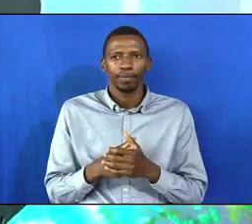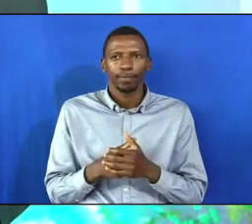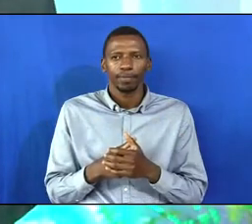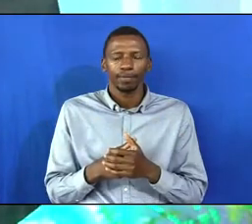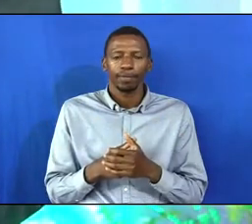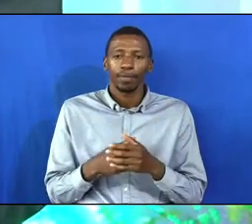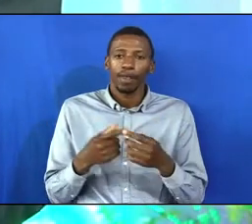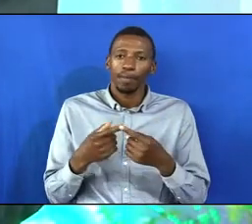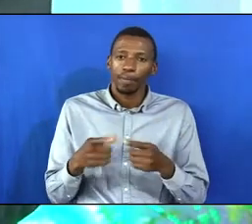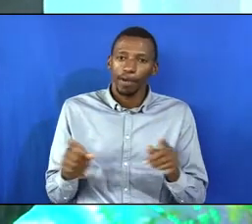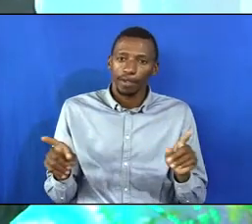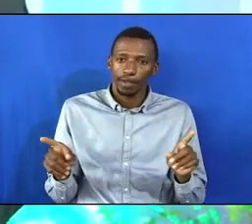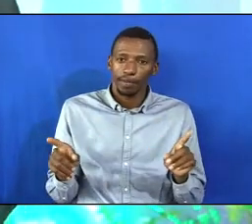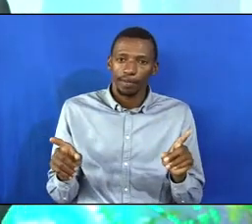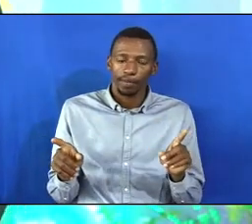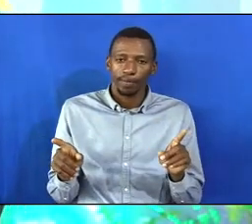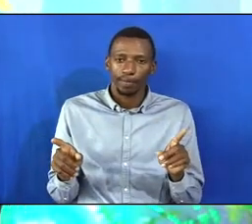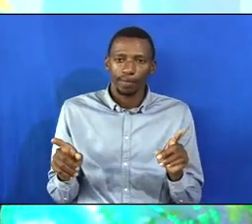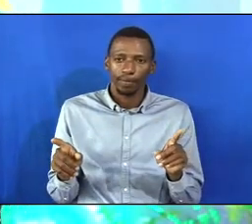Unfortunately,